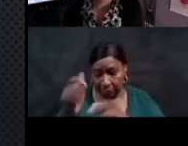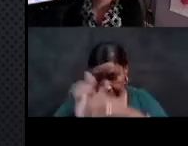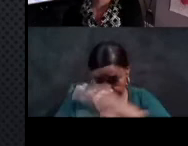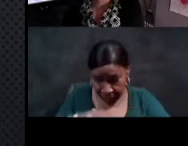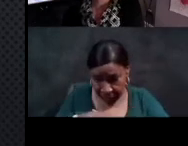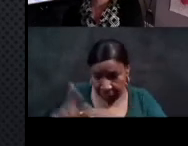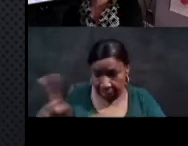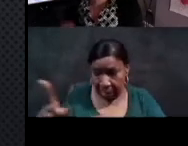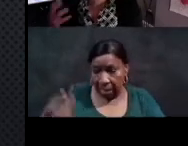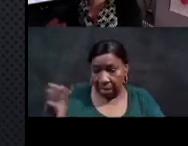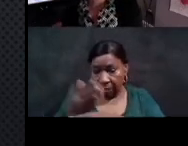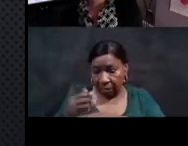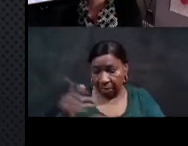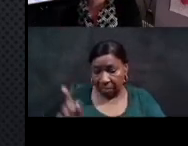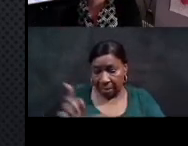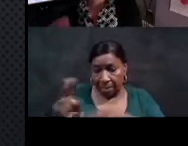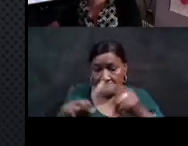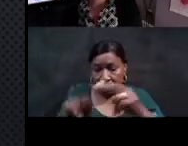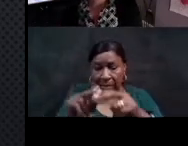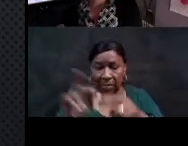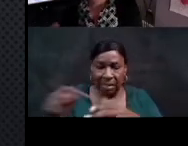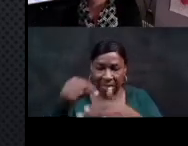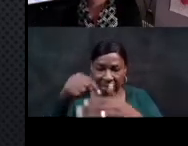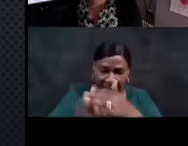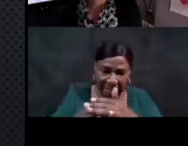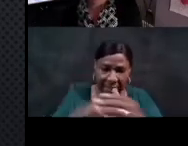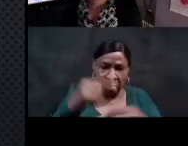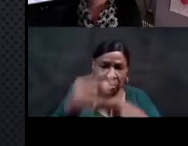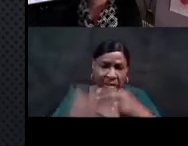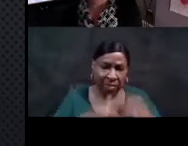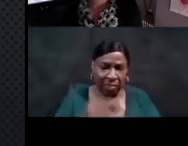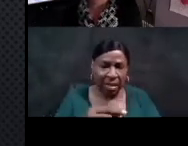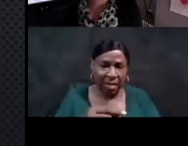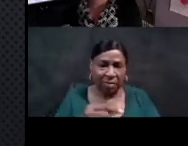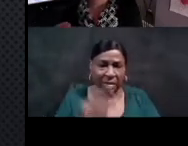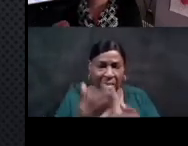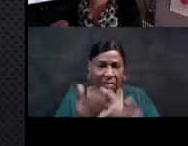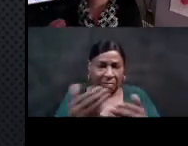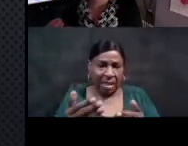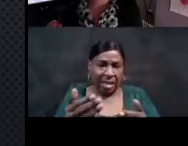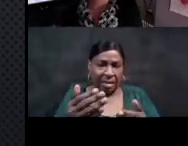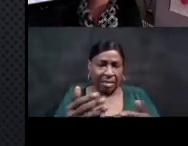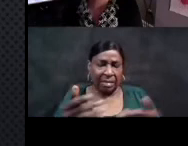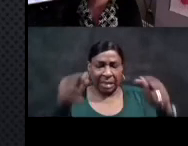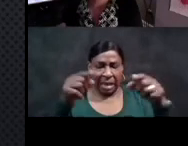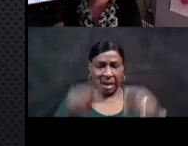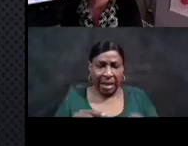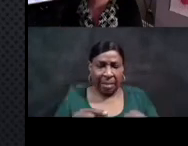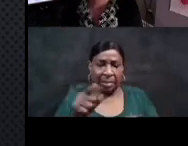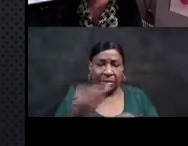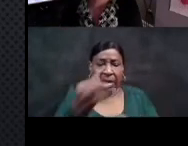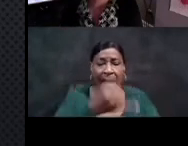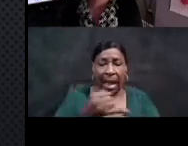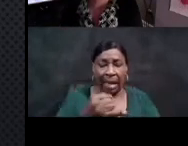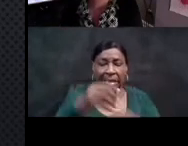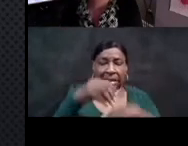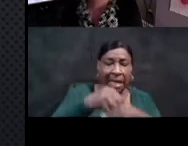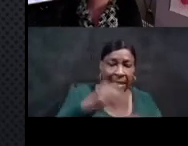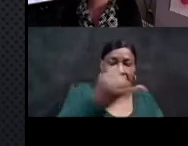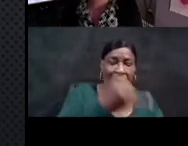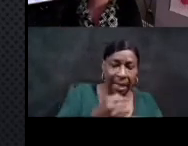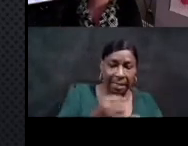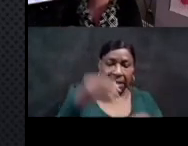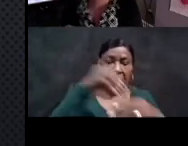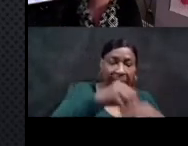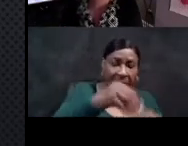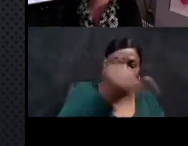so there's this deep, almost geographical irony happening of the island within the island within the